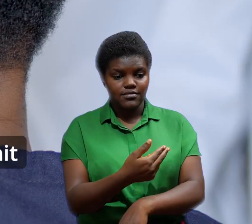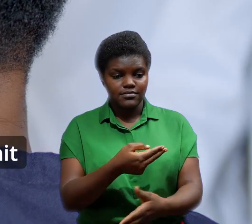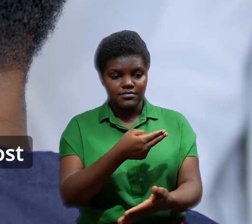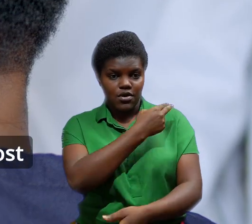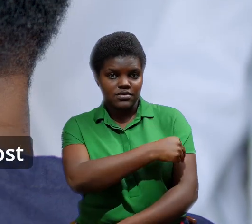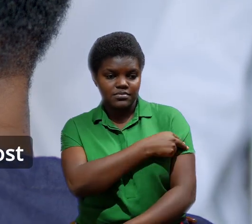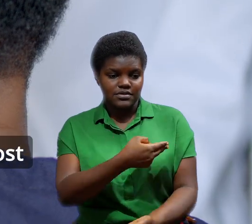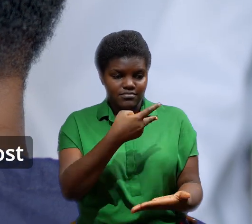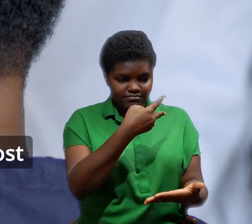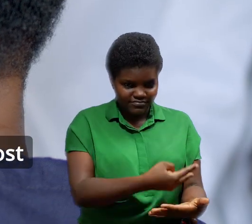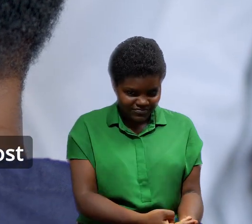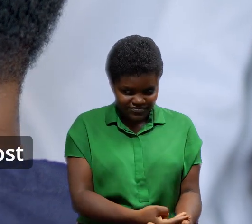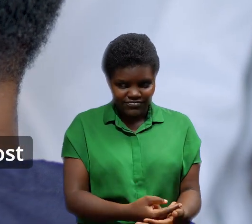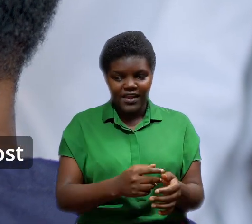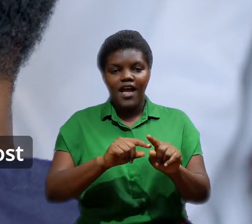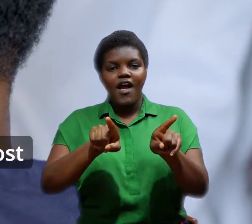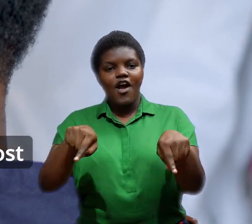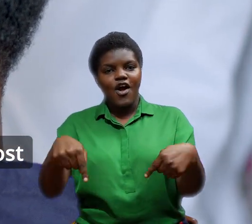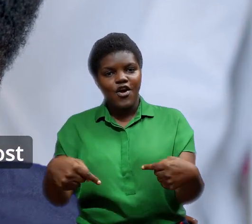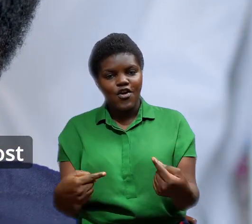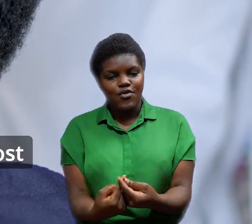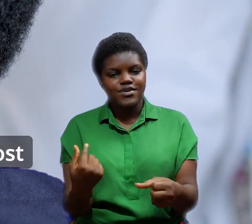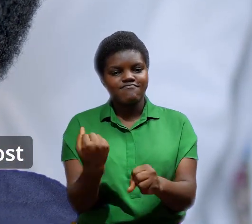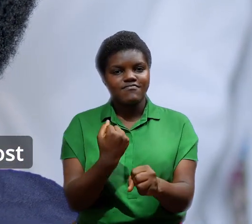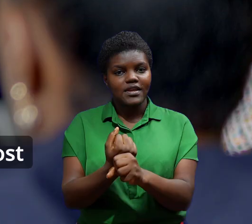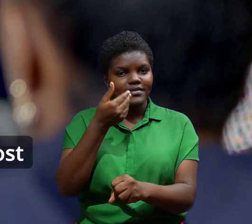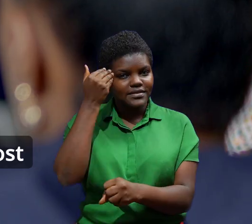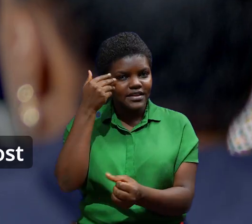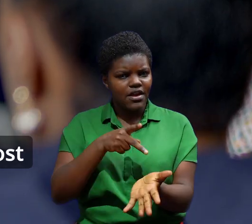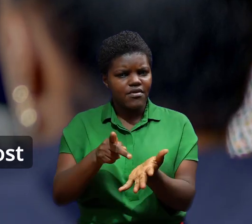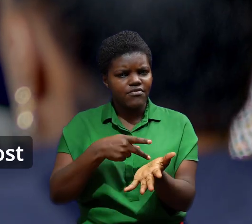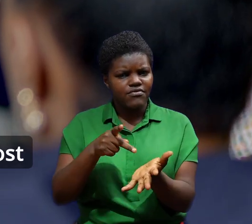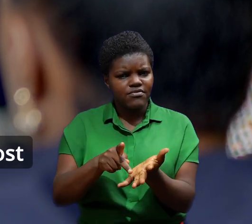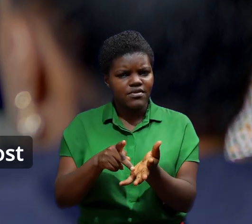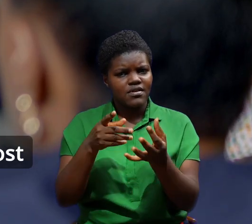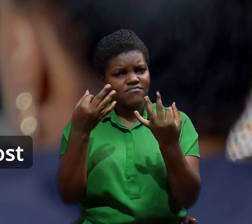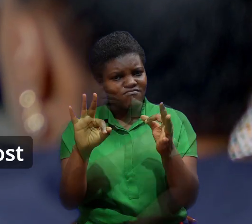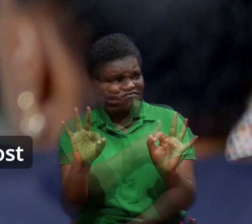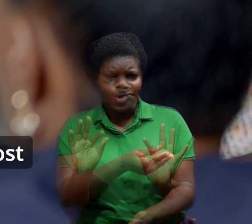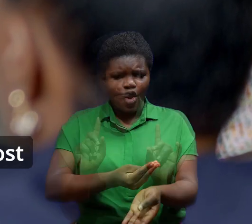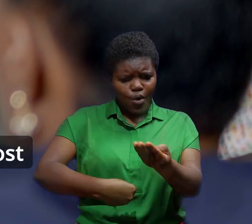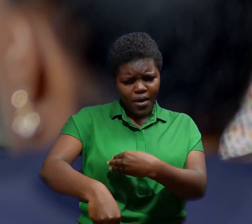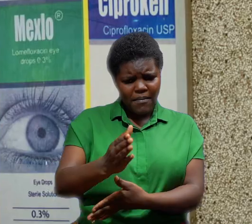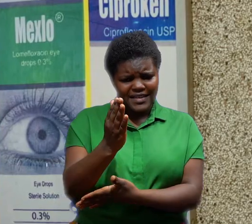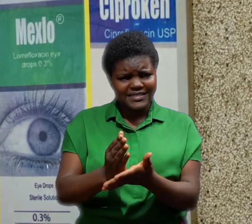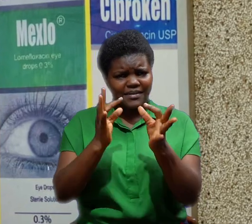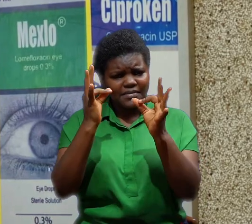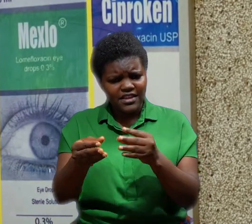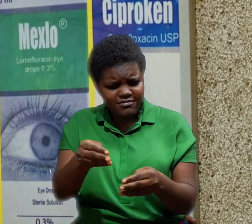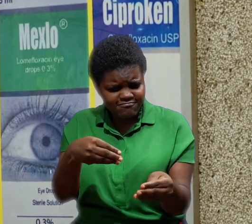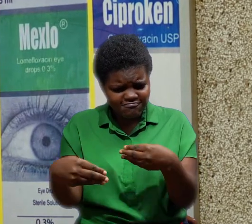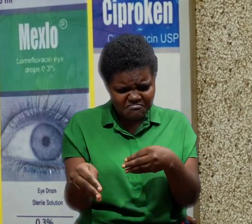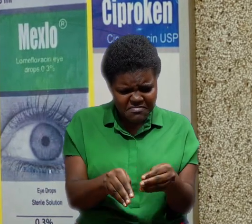we admit the child, and we do the surgeries free of cost. So they go to